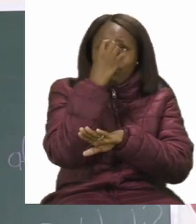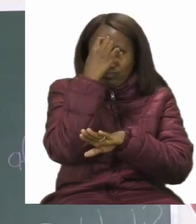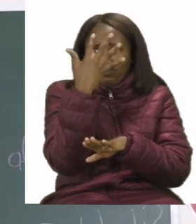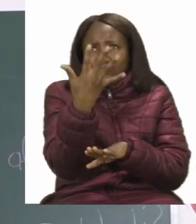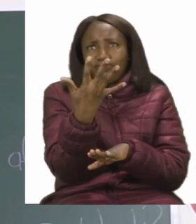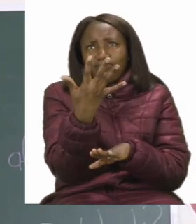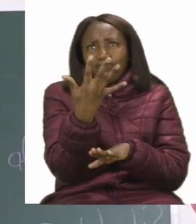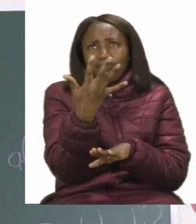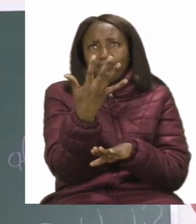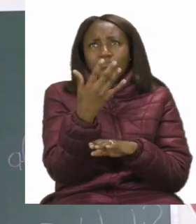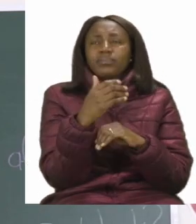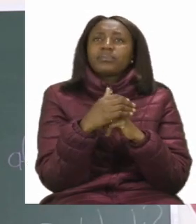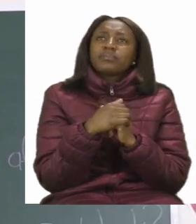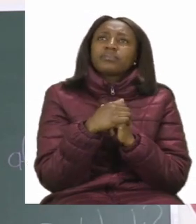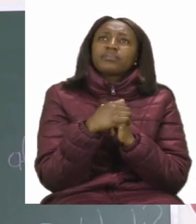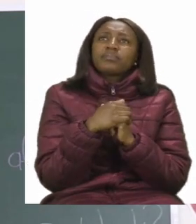hour